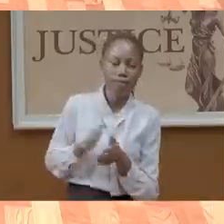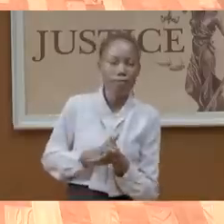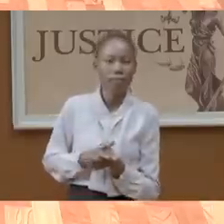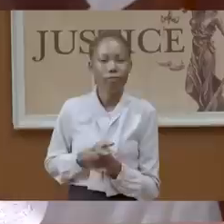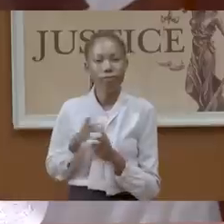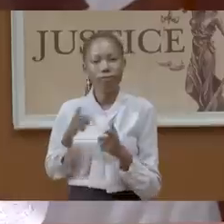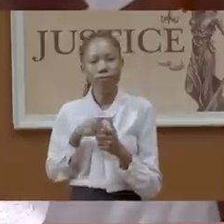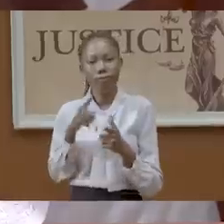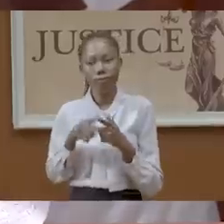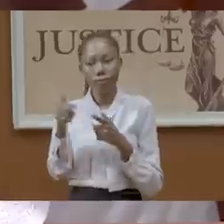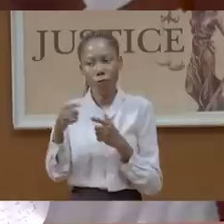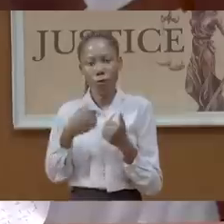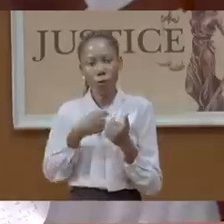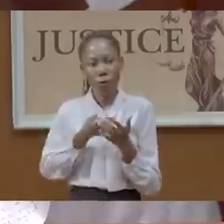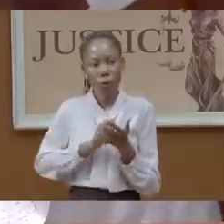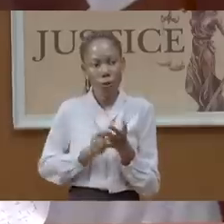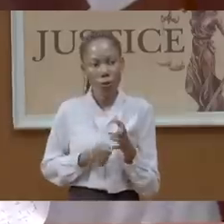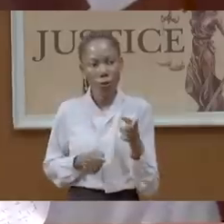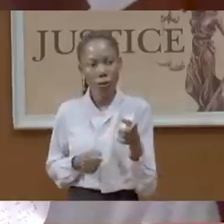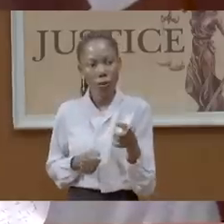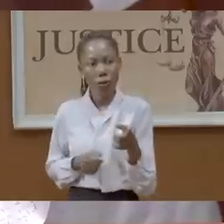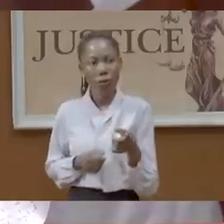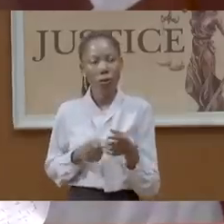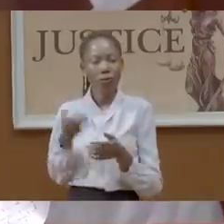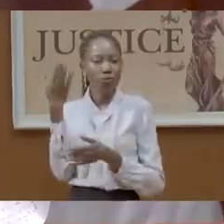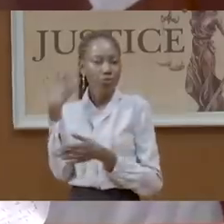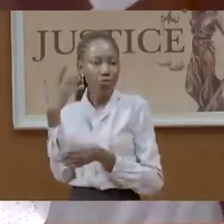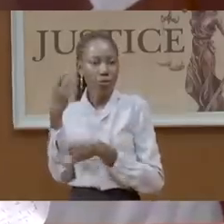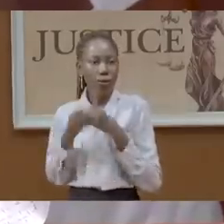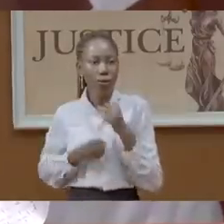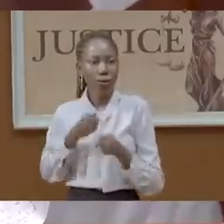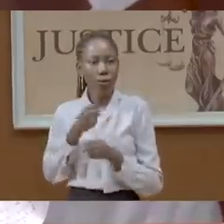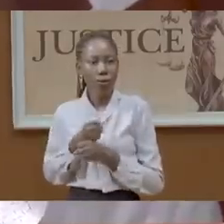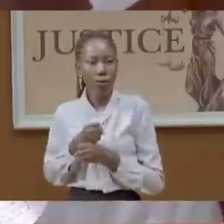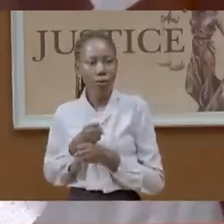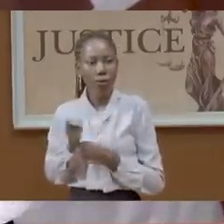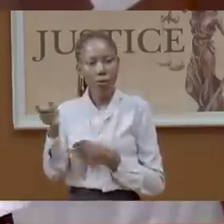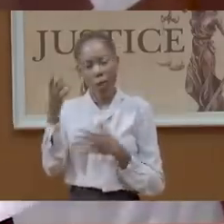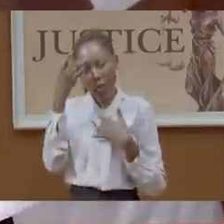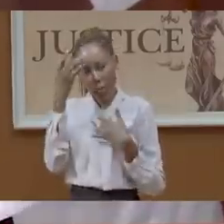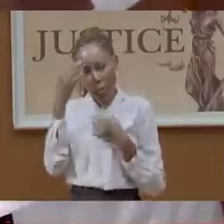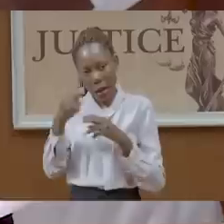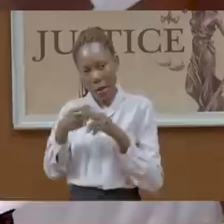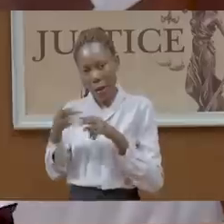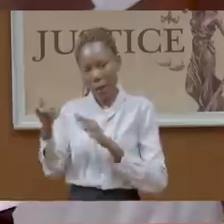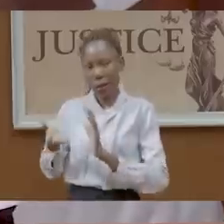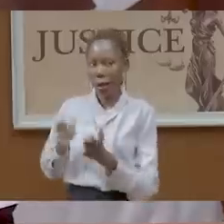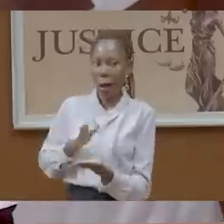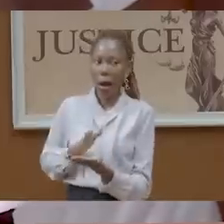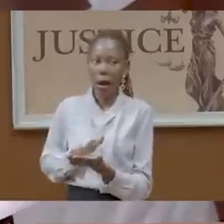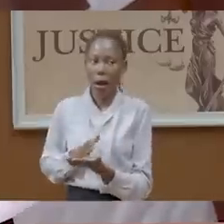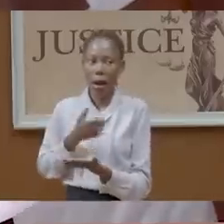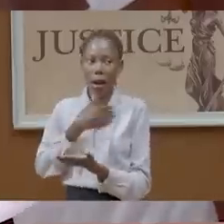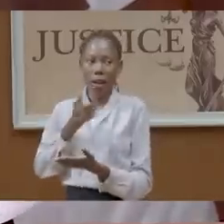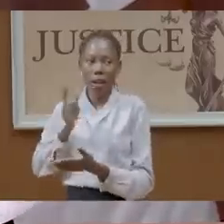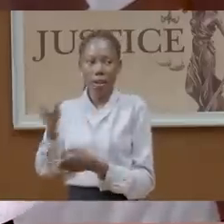Then you still have some part where you said some years back, he was sick to the point of death. Yeah. And